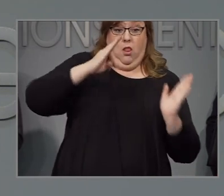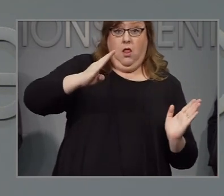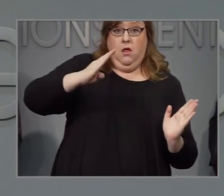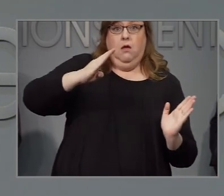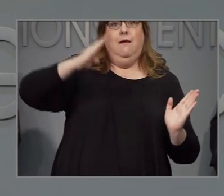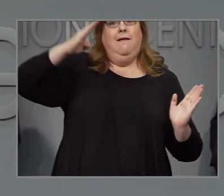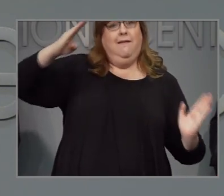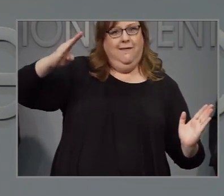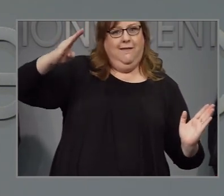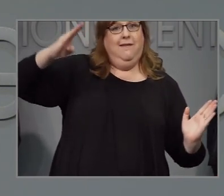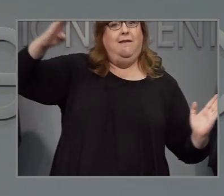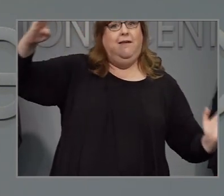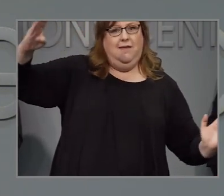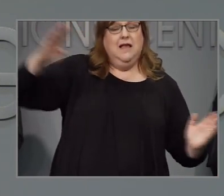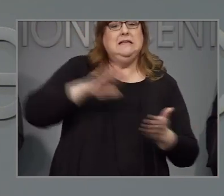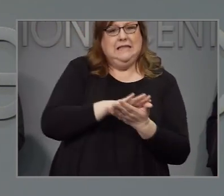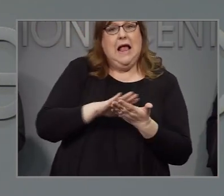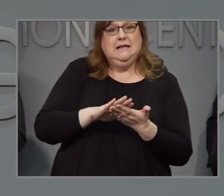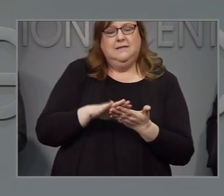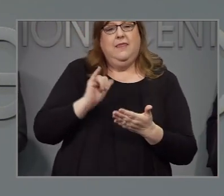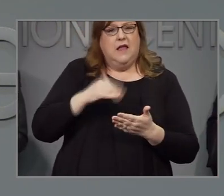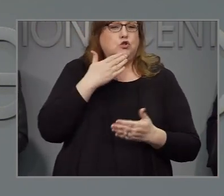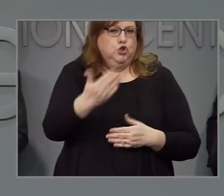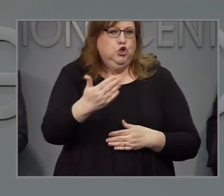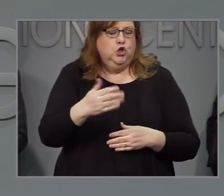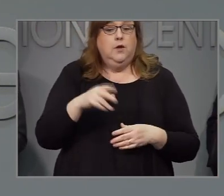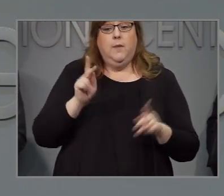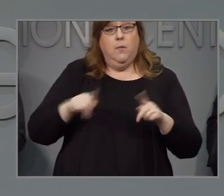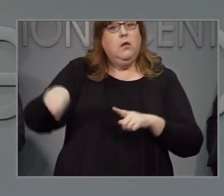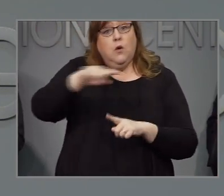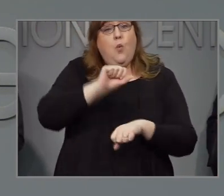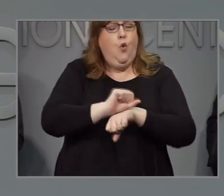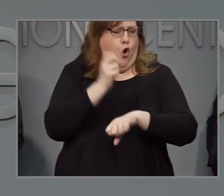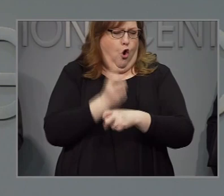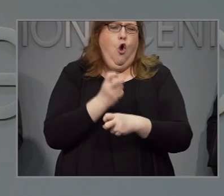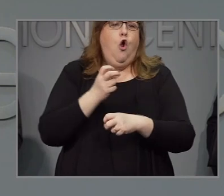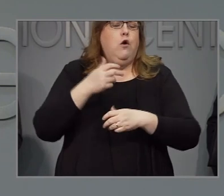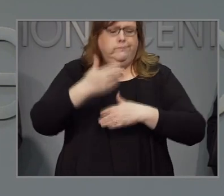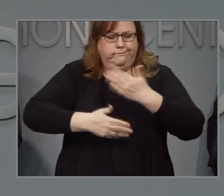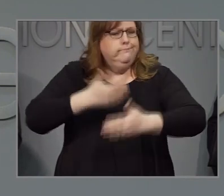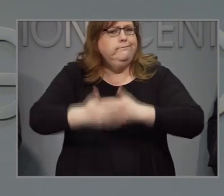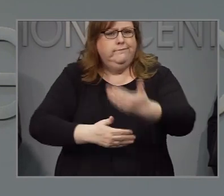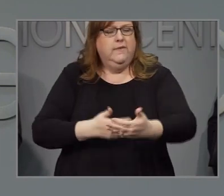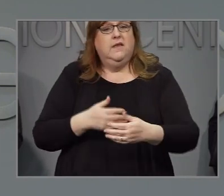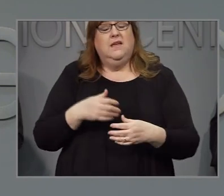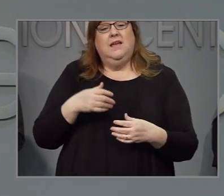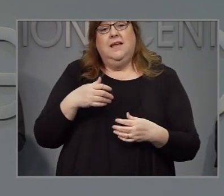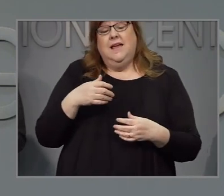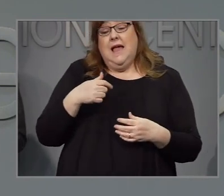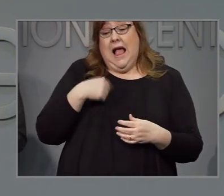things that folks are doing to work hard. I don't yet see a decrease in our viral spread, which is where we want to head